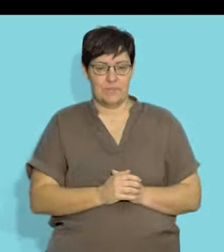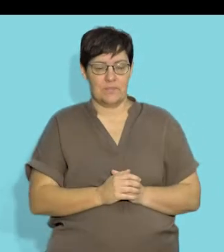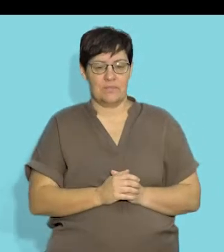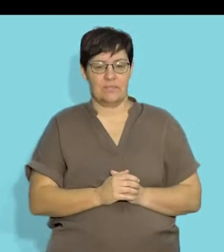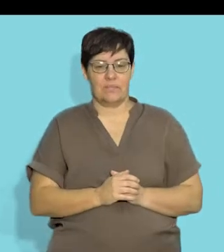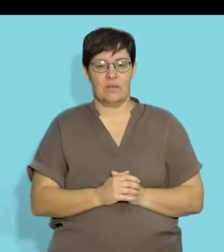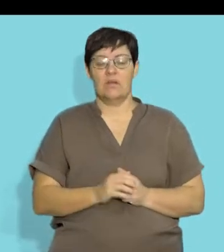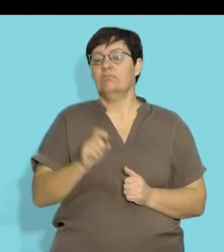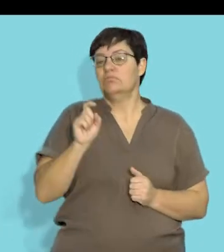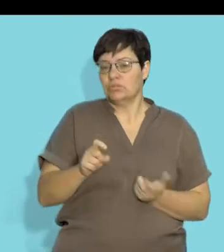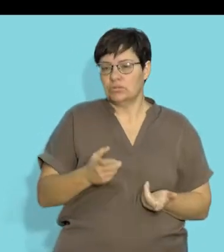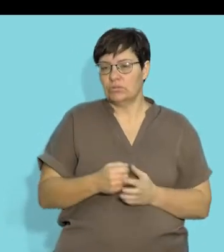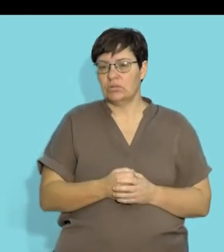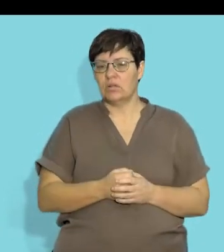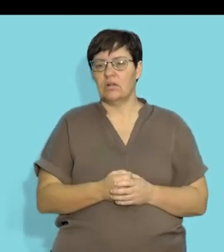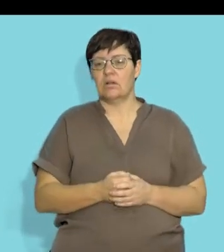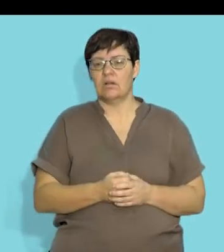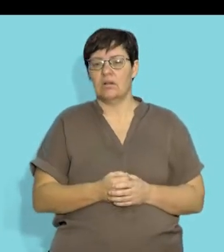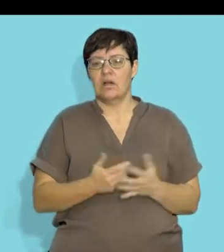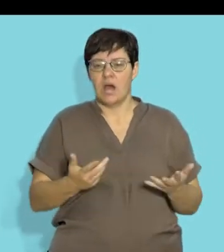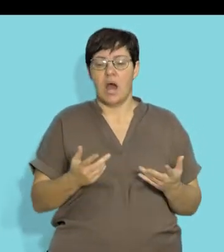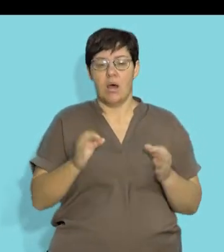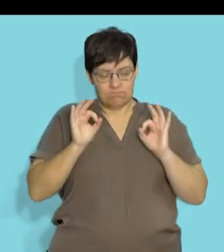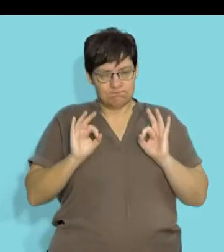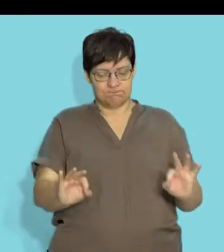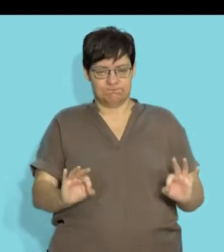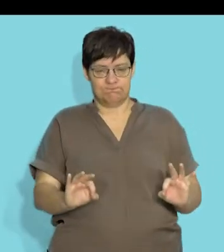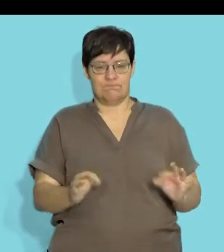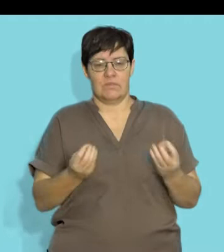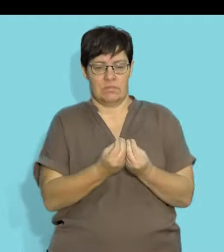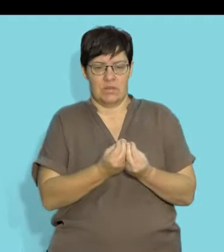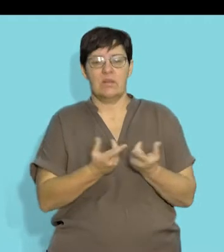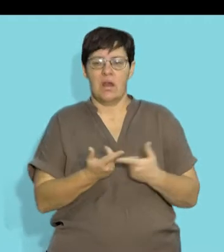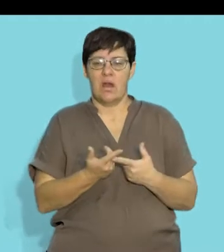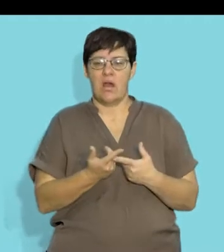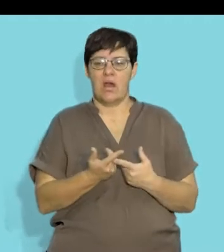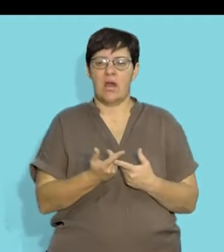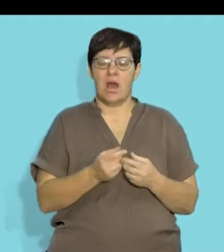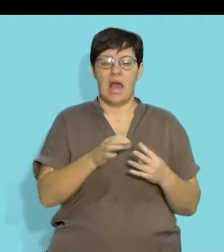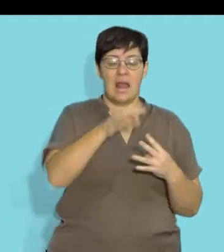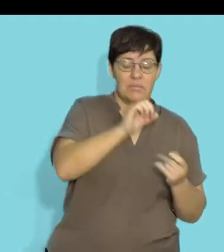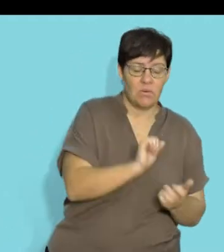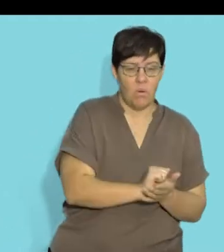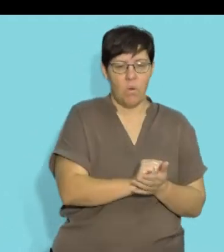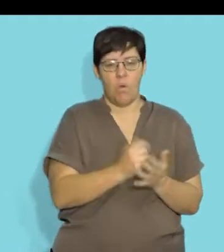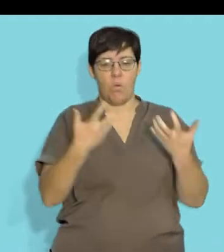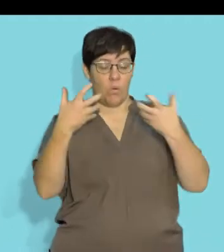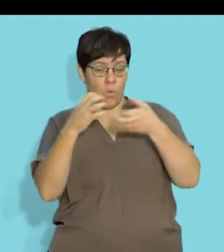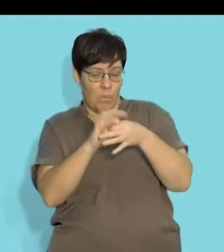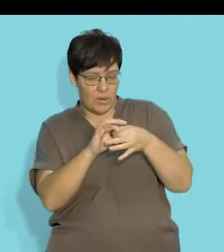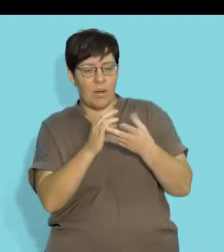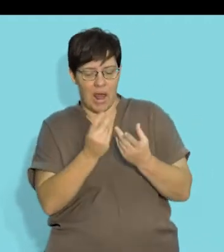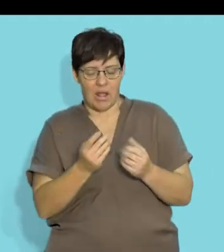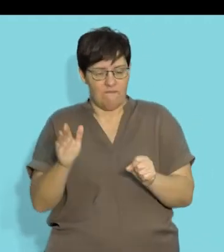So it should be a pure substance. Remember, a pure substance is an element or a compound that is highly or completely